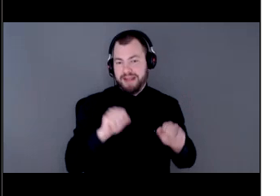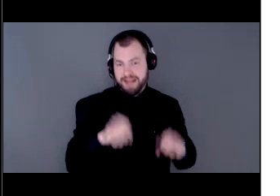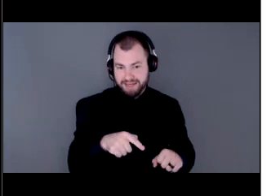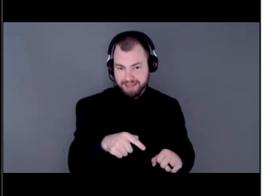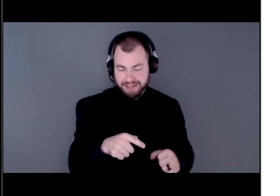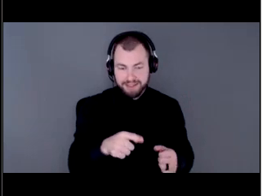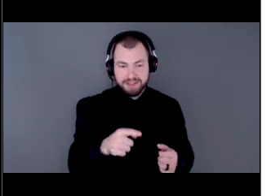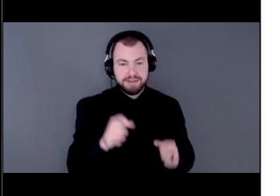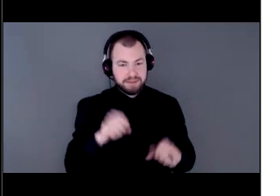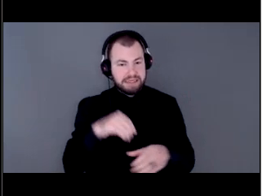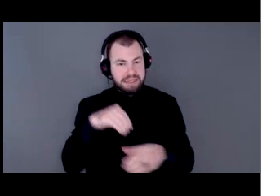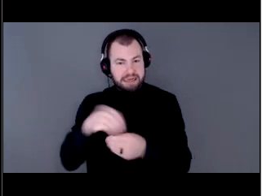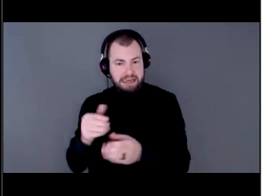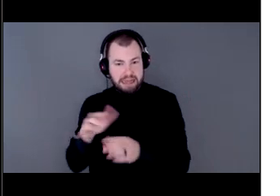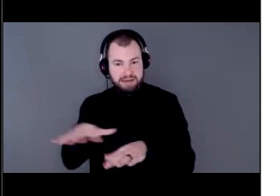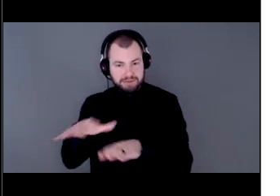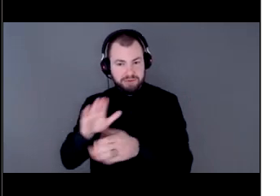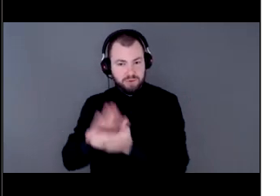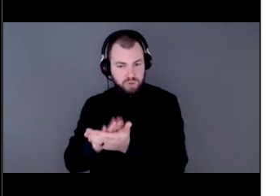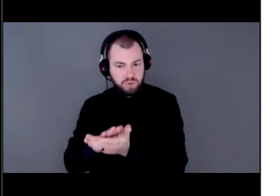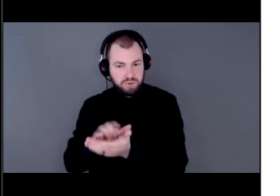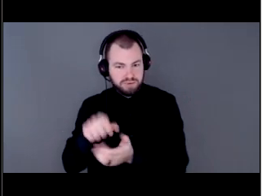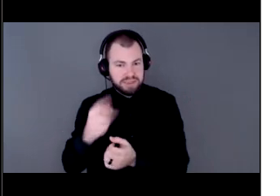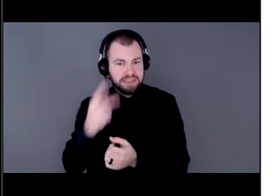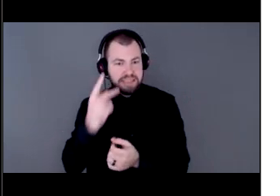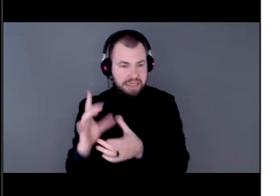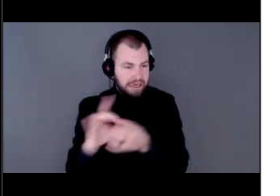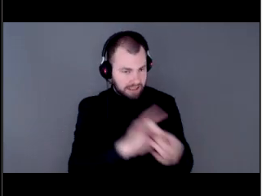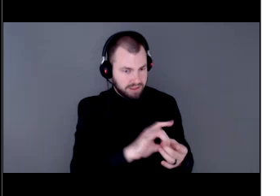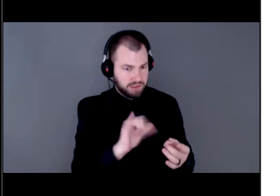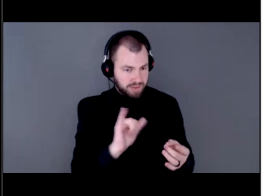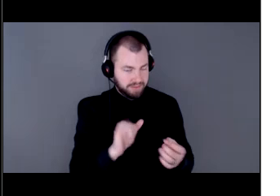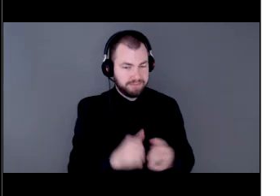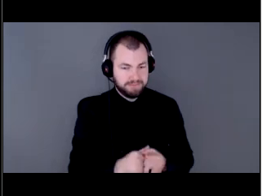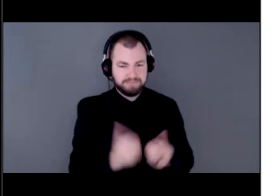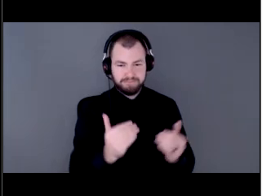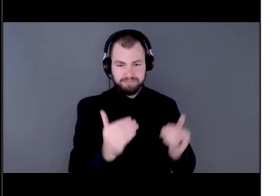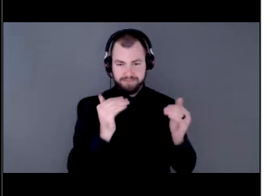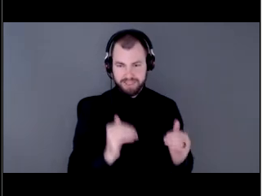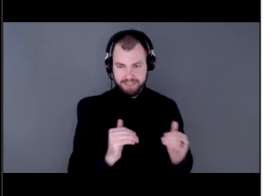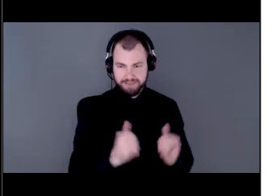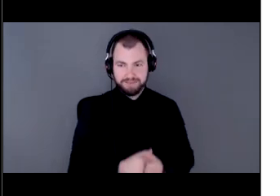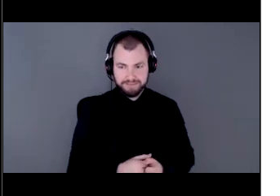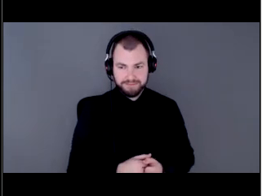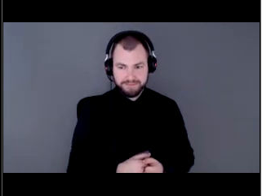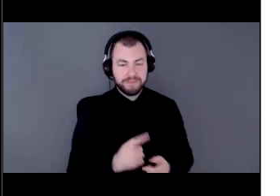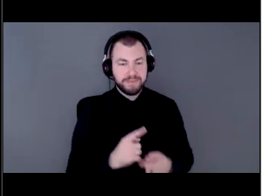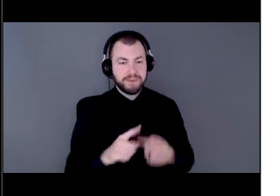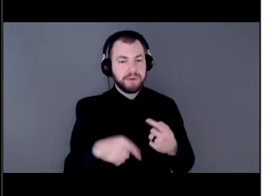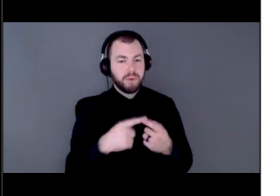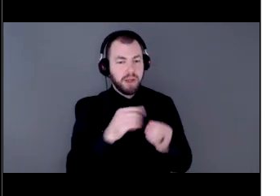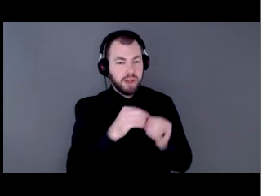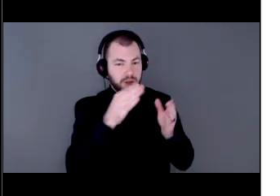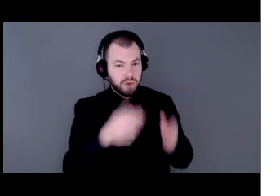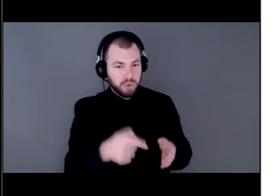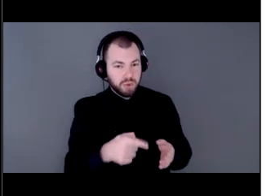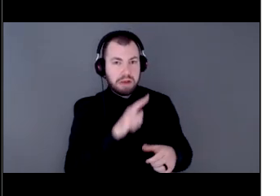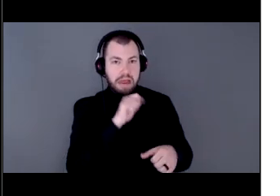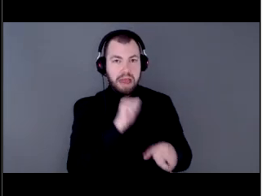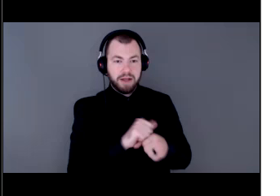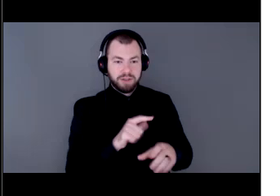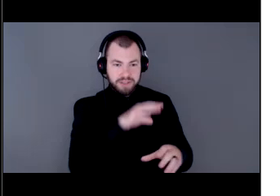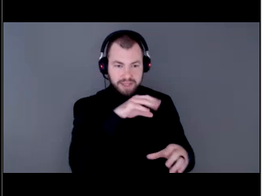schools, so they can see that connection as well. Next slide, please. And then once the students are actually engaging in the activities,